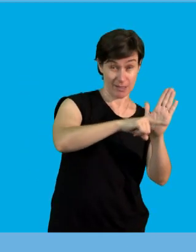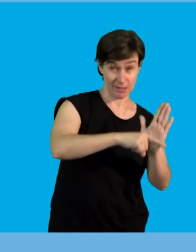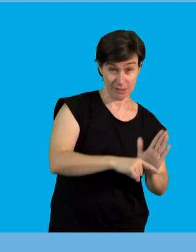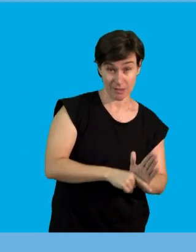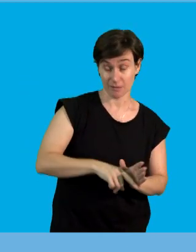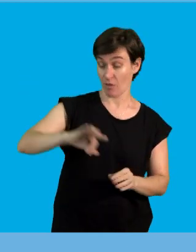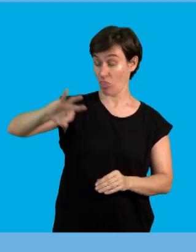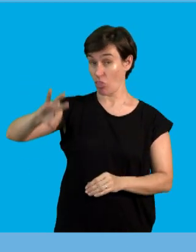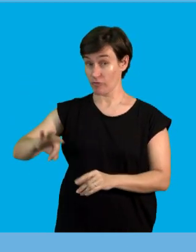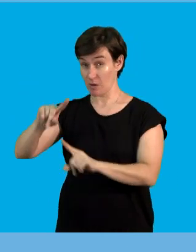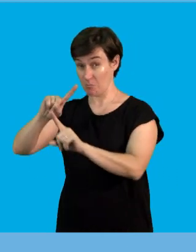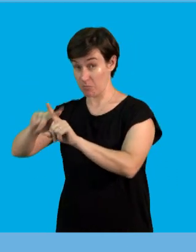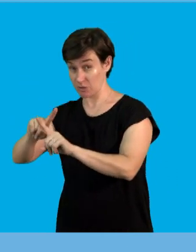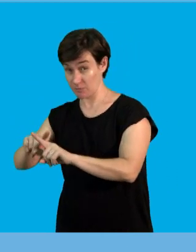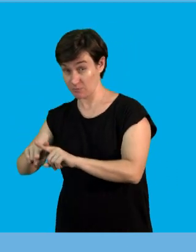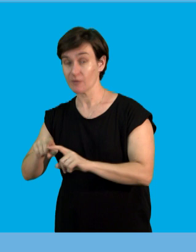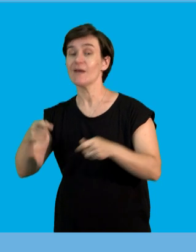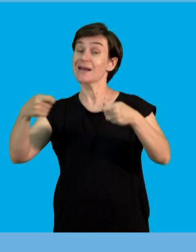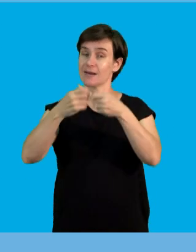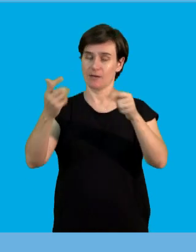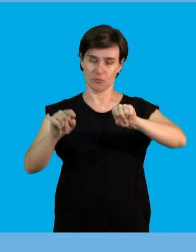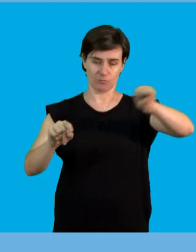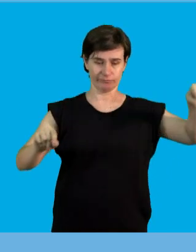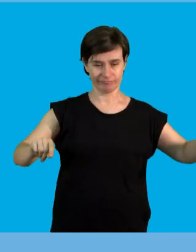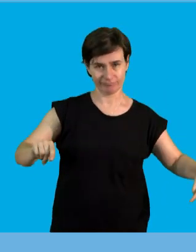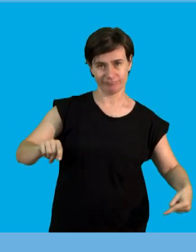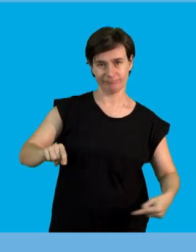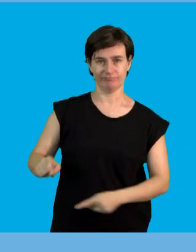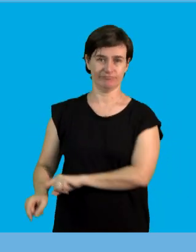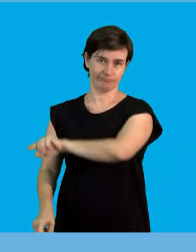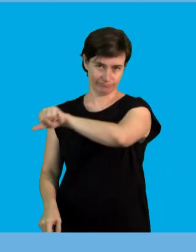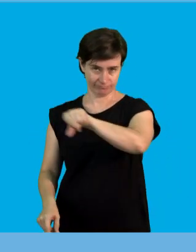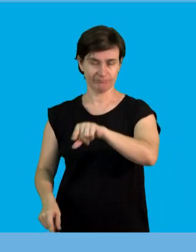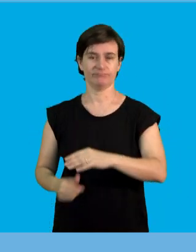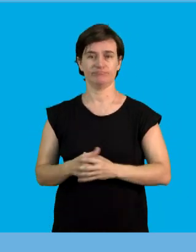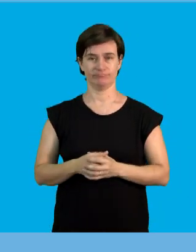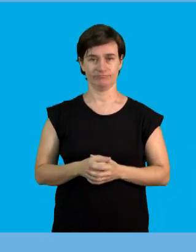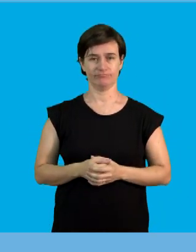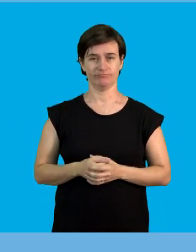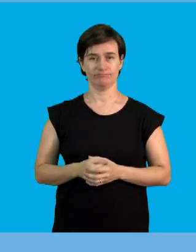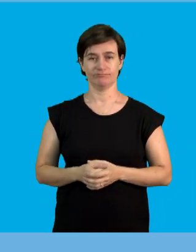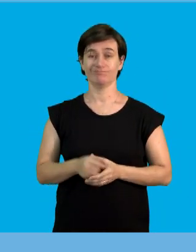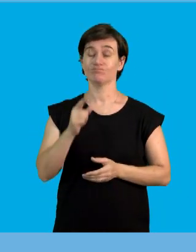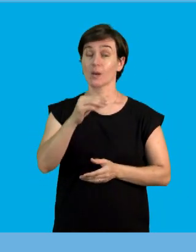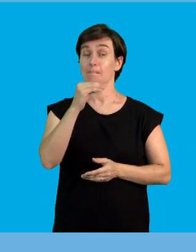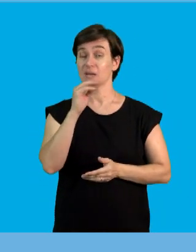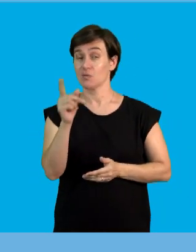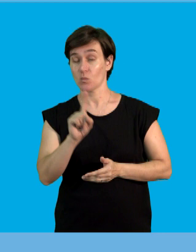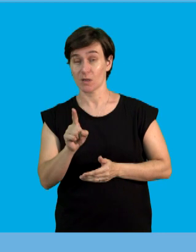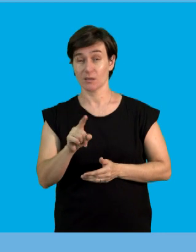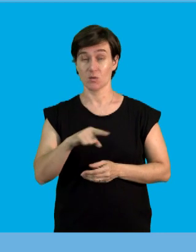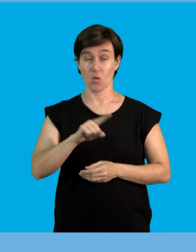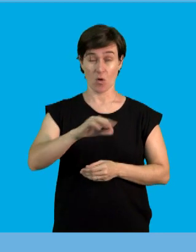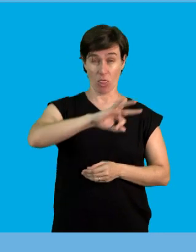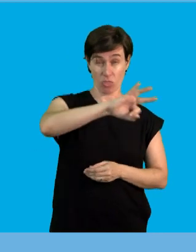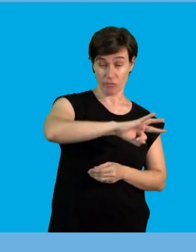3 of these negative terminals will be connected to all 3 of these positive terminals through a wire, or using just one wire. So